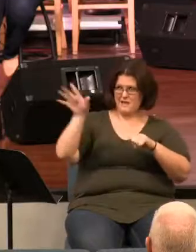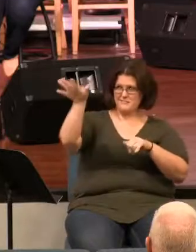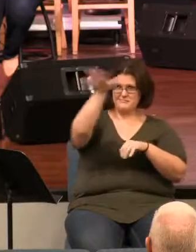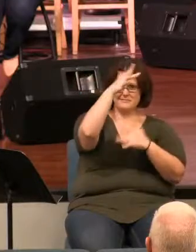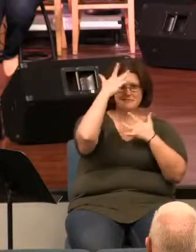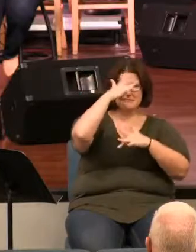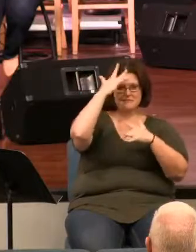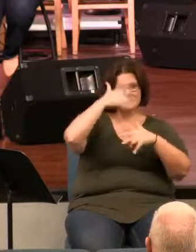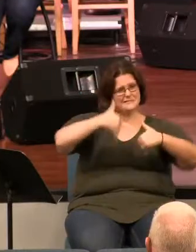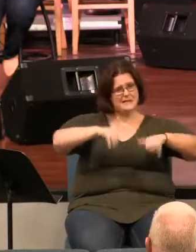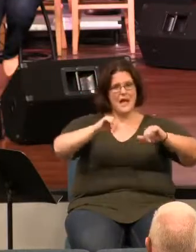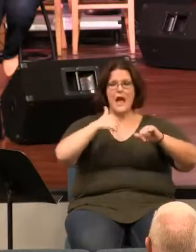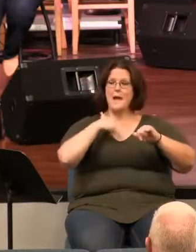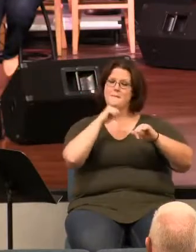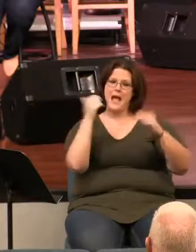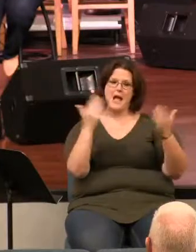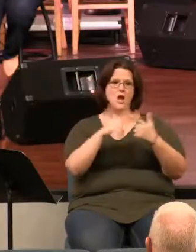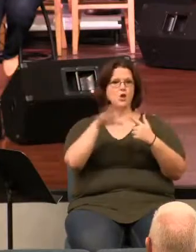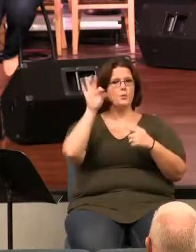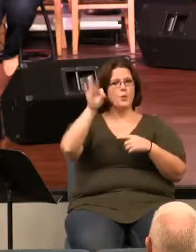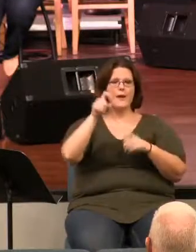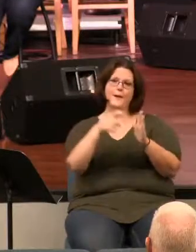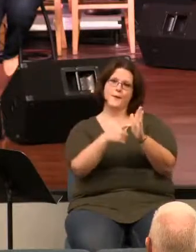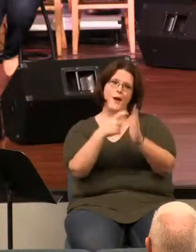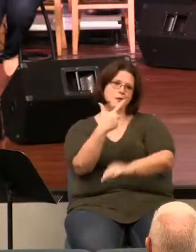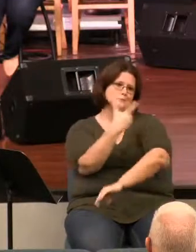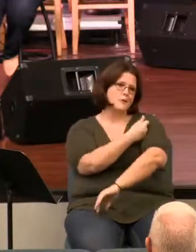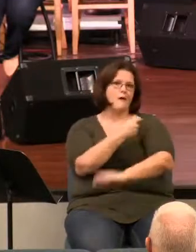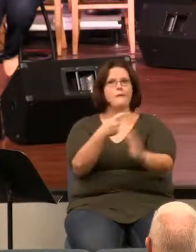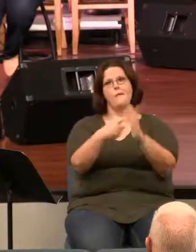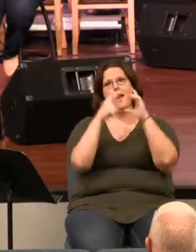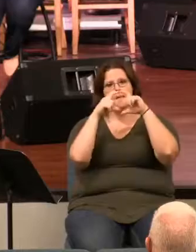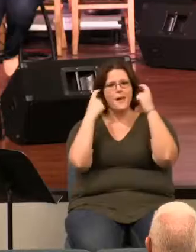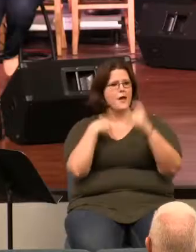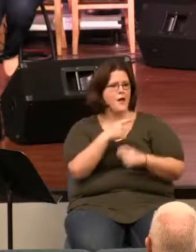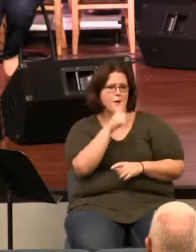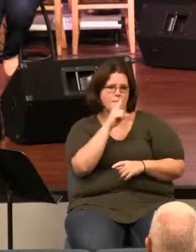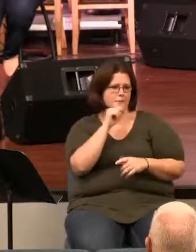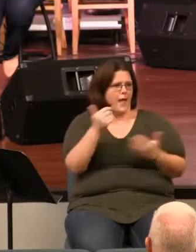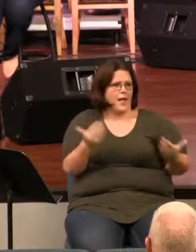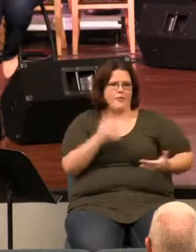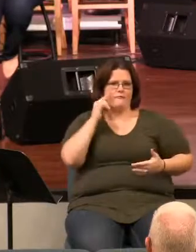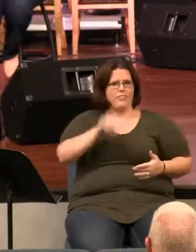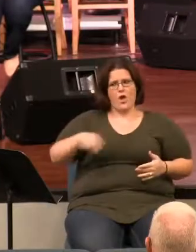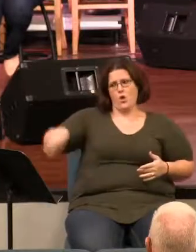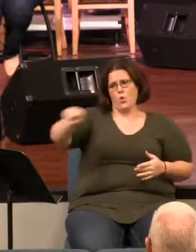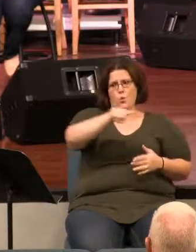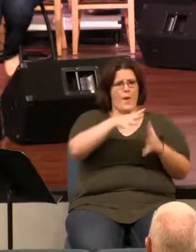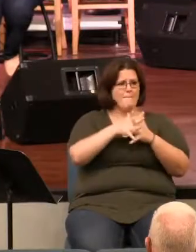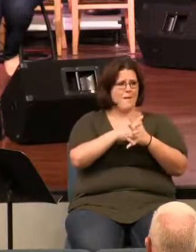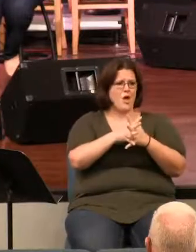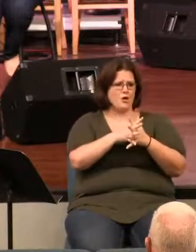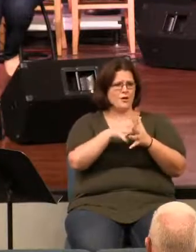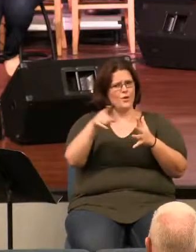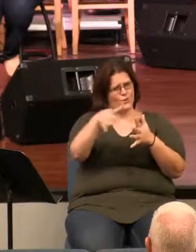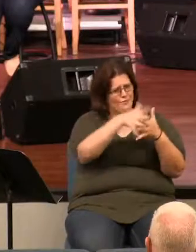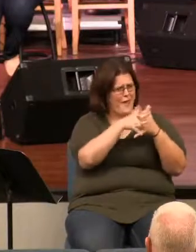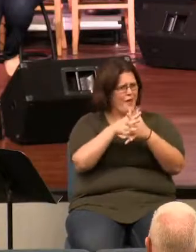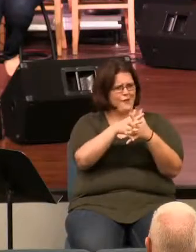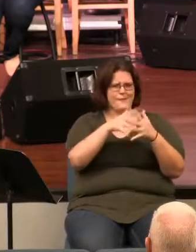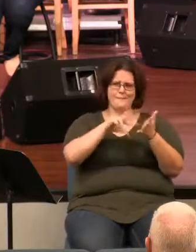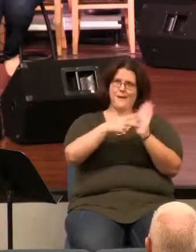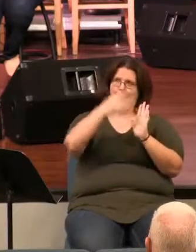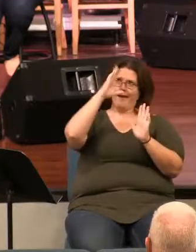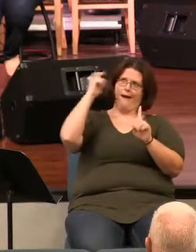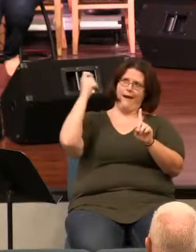not here to preach about shots or masks or anything else. You're Americans, and you can follow your God-given